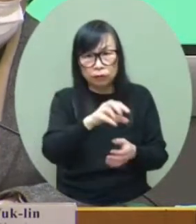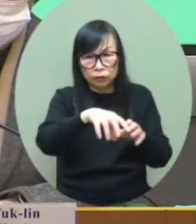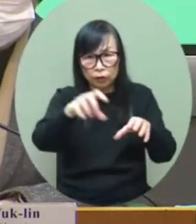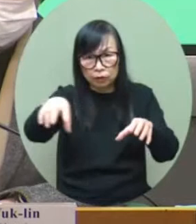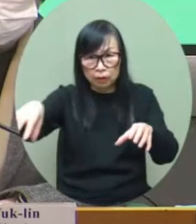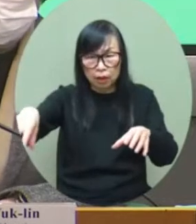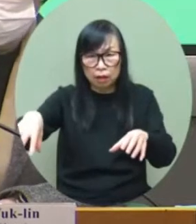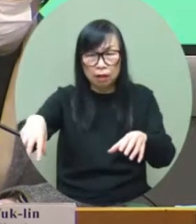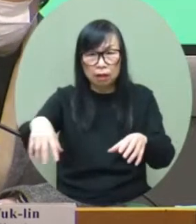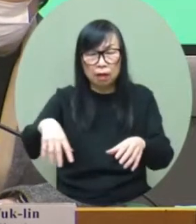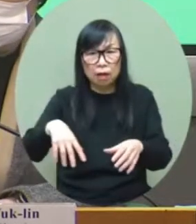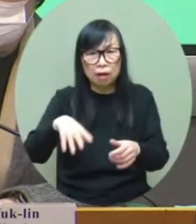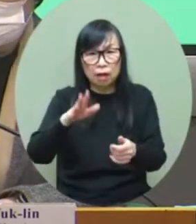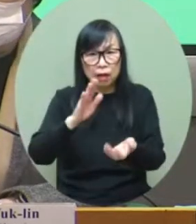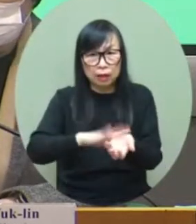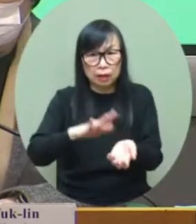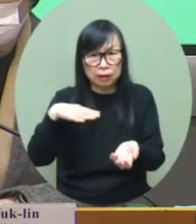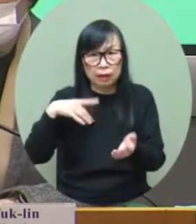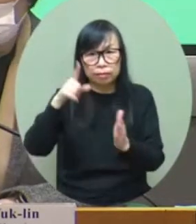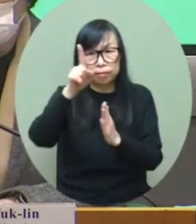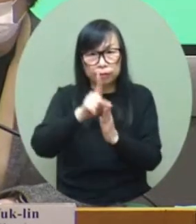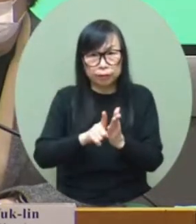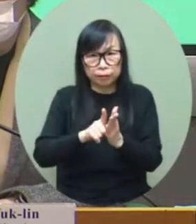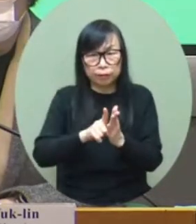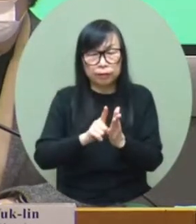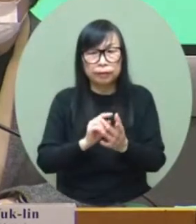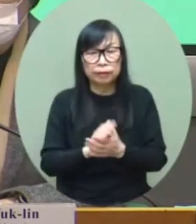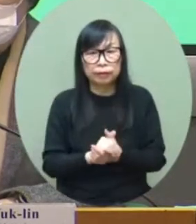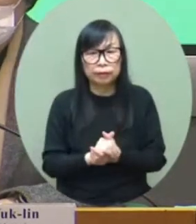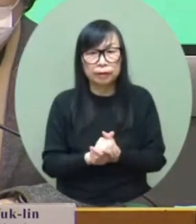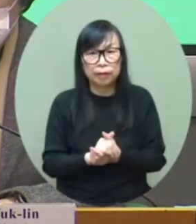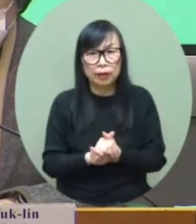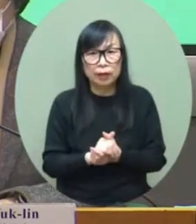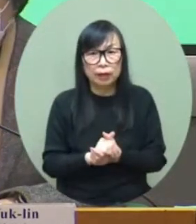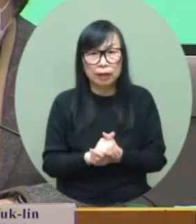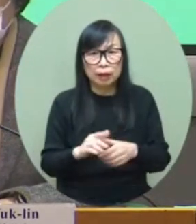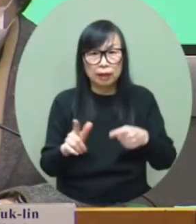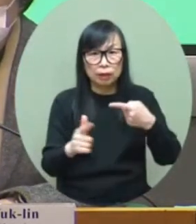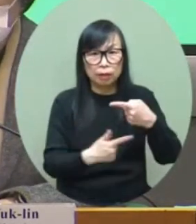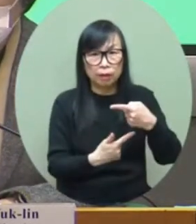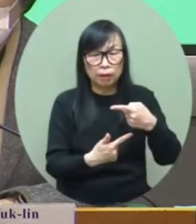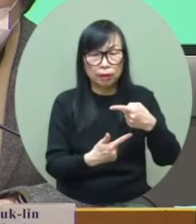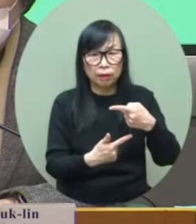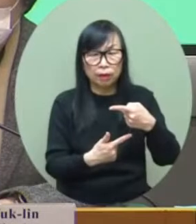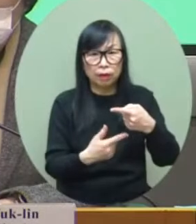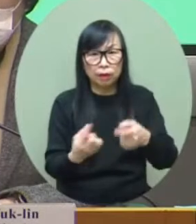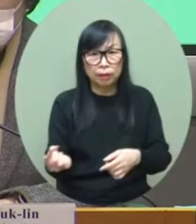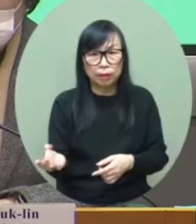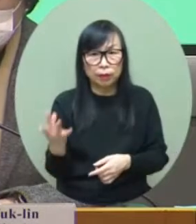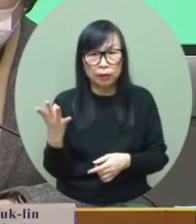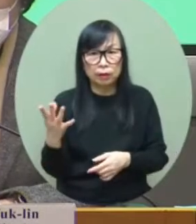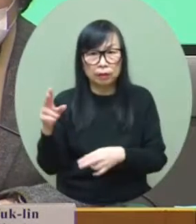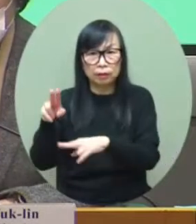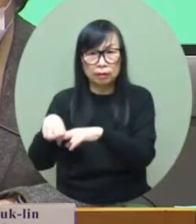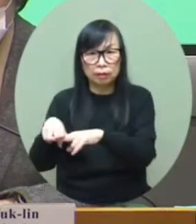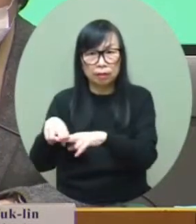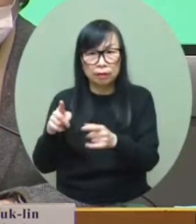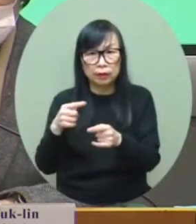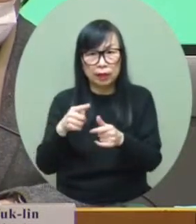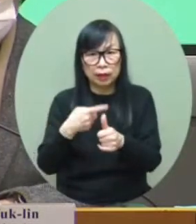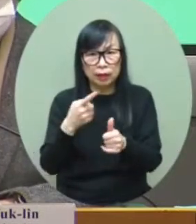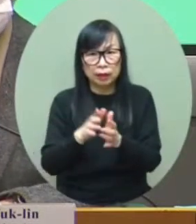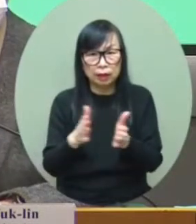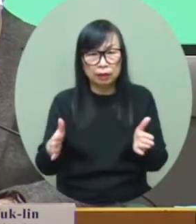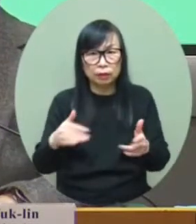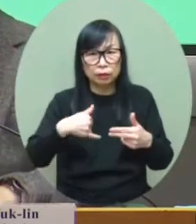epidemic has entered a low infection level, and it is on a steady trend of decline. Starting the 8th of